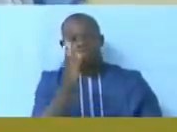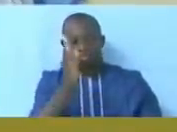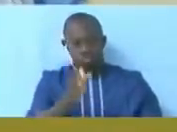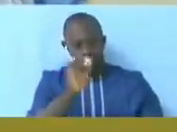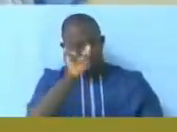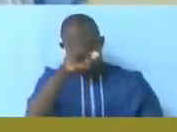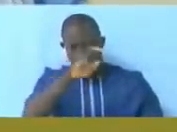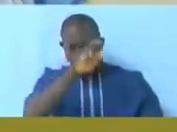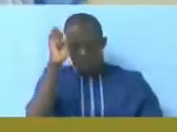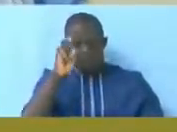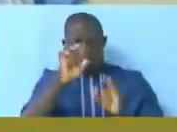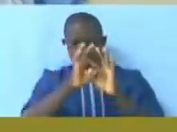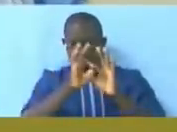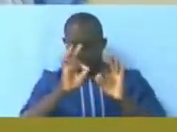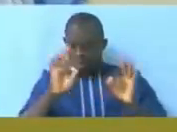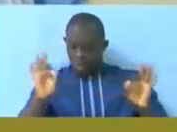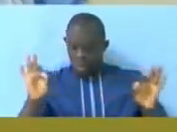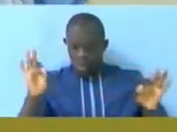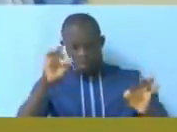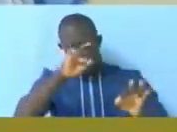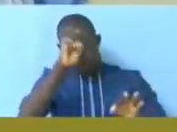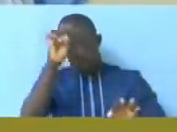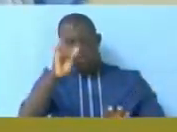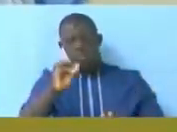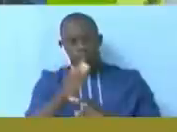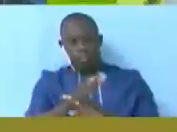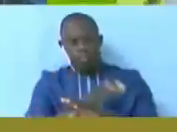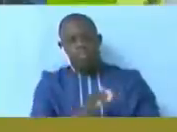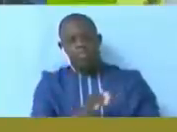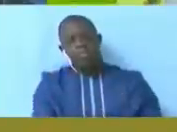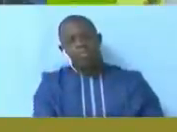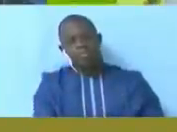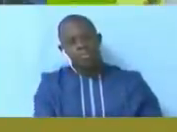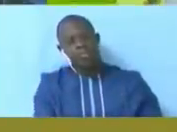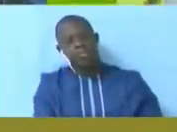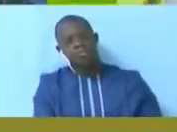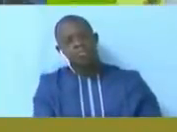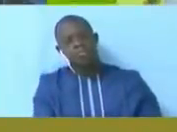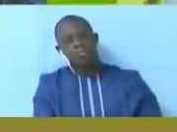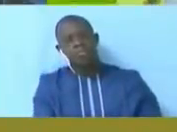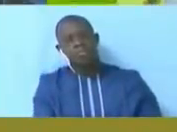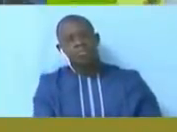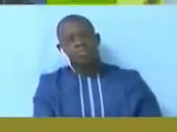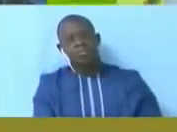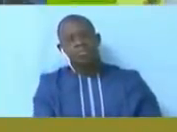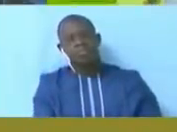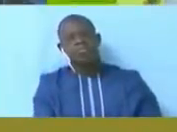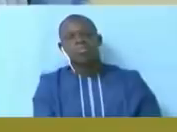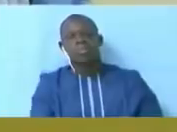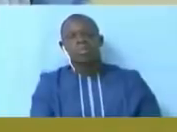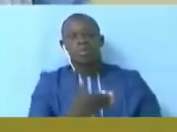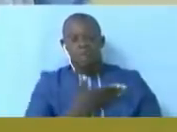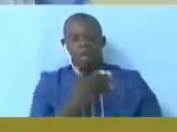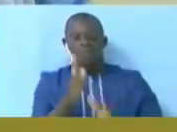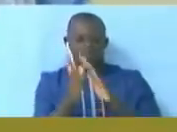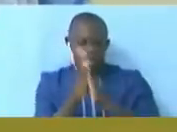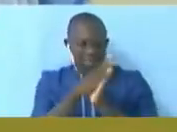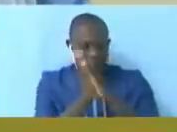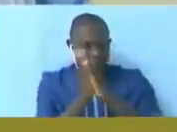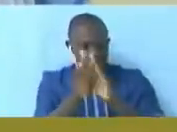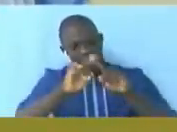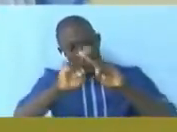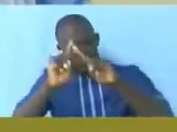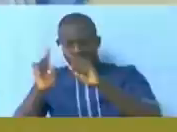sa liggey bi rafet na trop. But truly you have did a very good job. Jaar nga fu xat way téré wut ni nga buggé sa